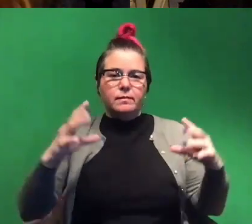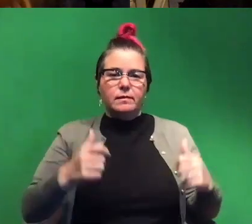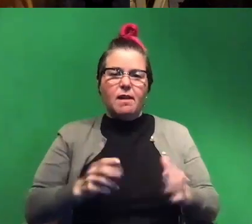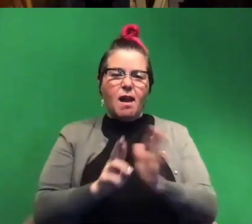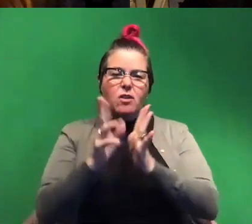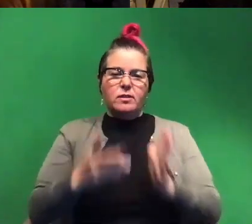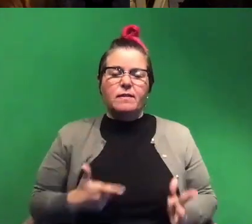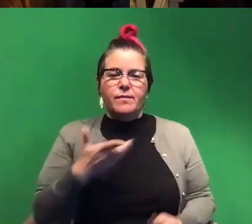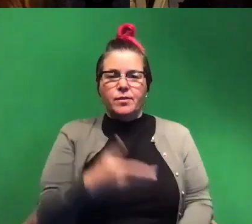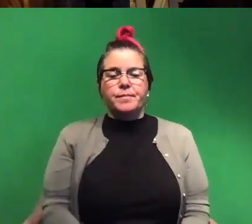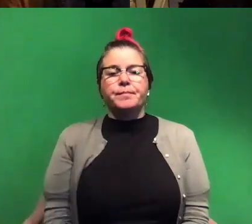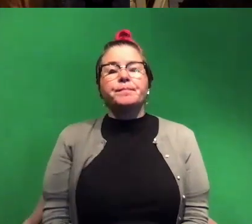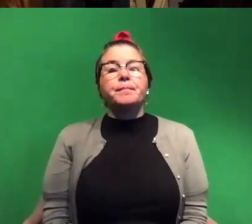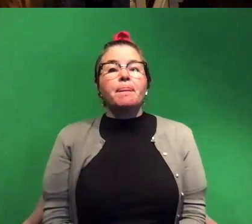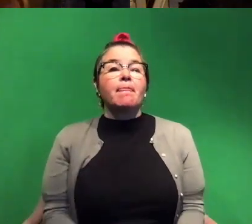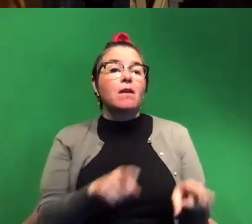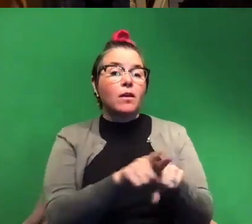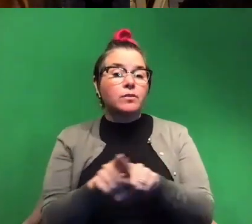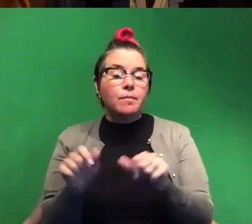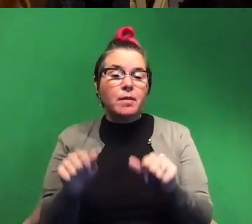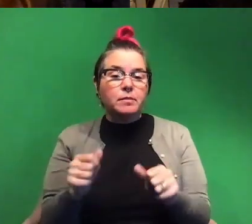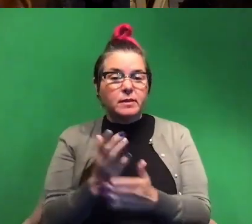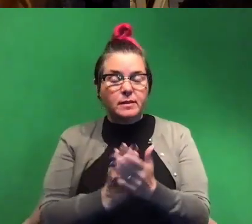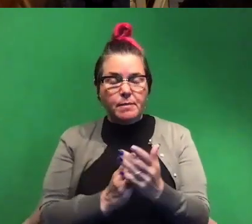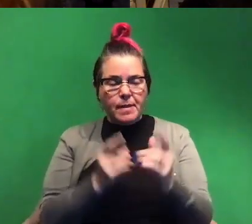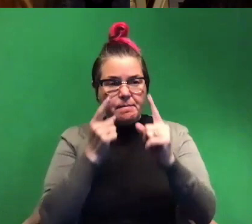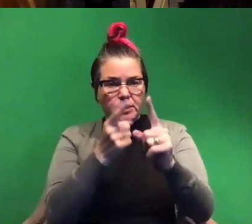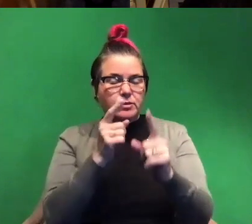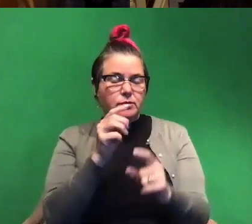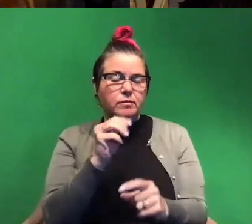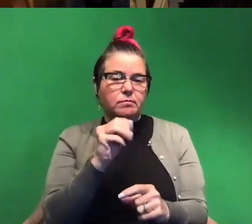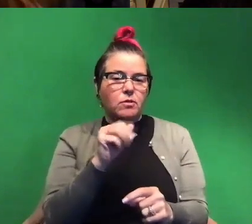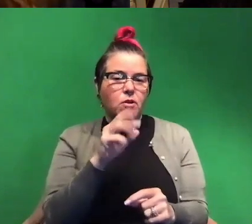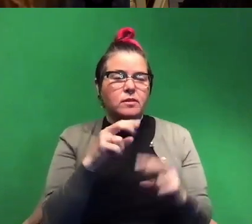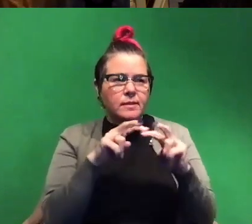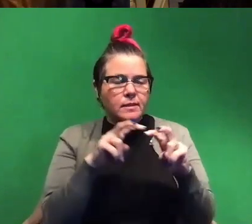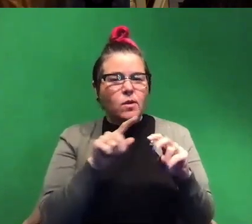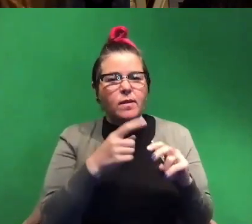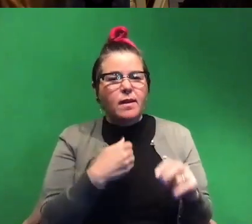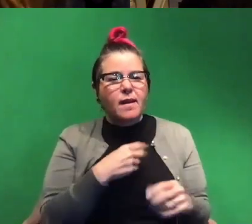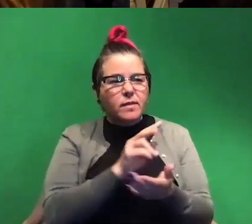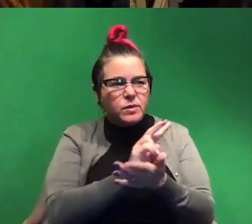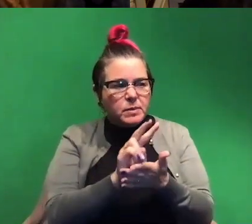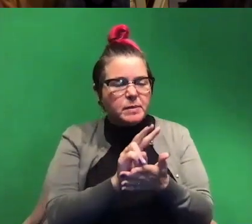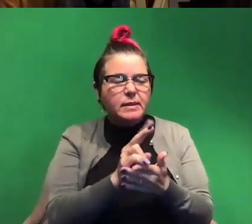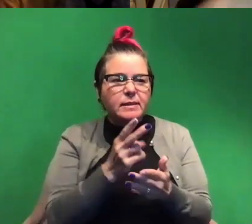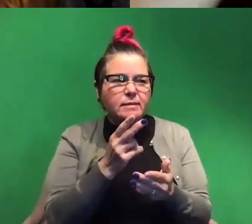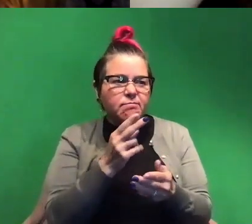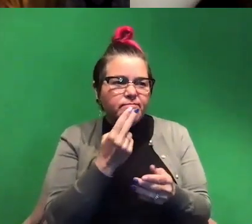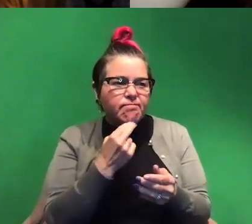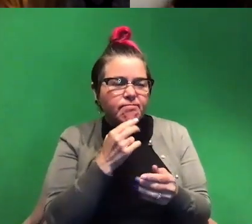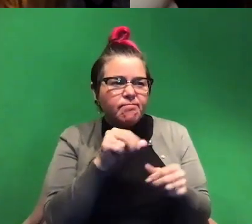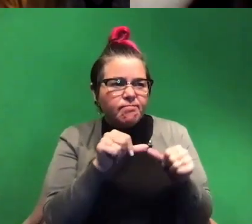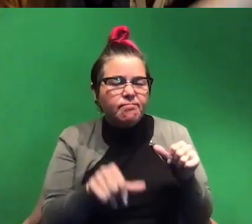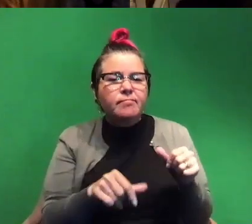live in, but it's also possible if some of the missions I've looked at only have like 2 week stays at the surface. And so